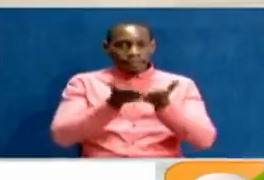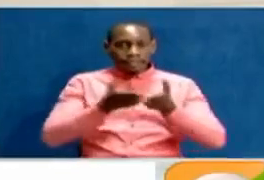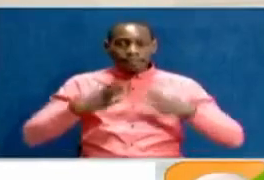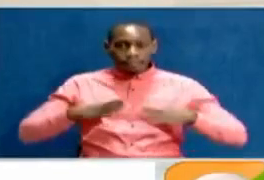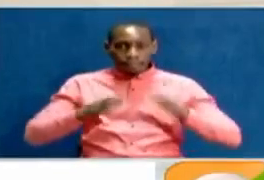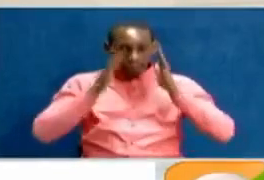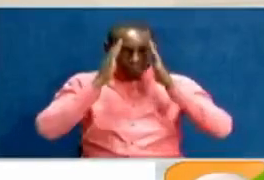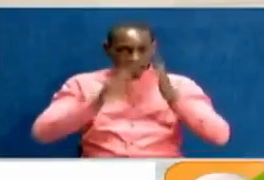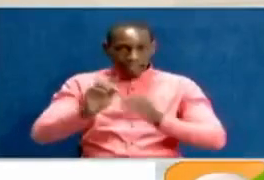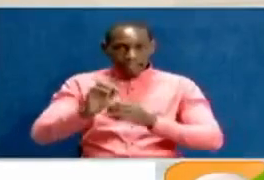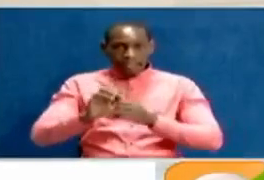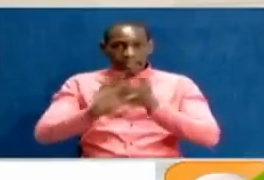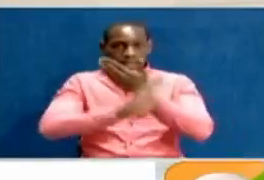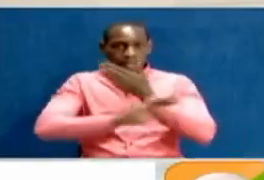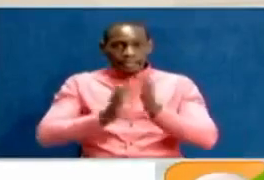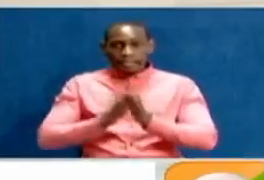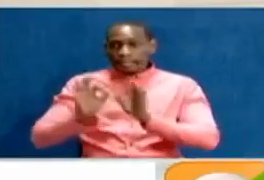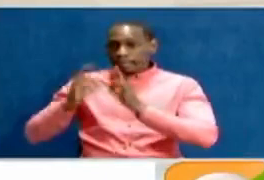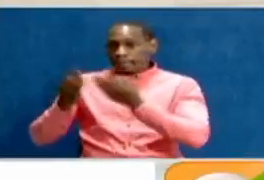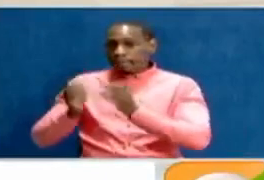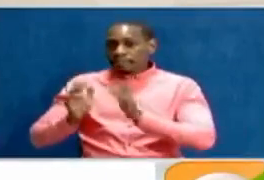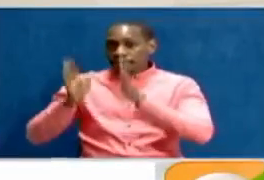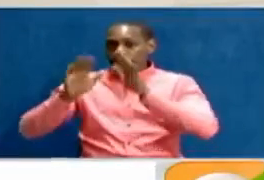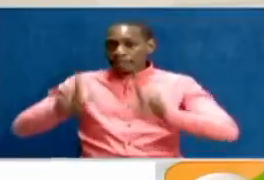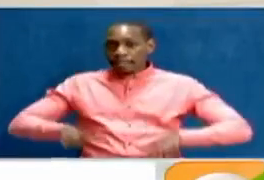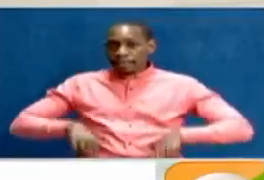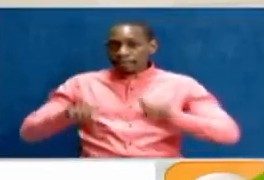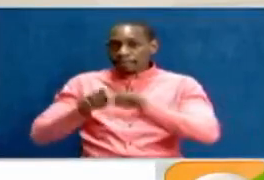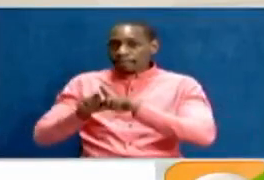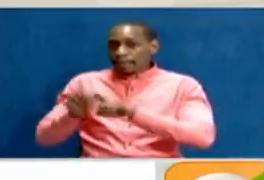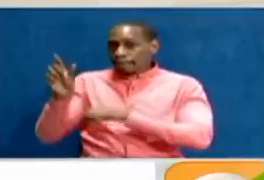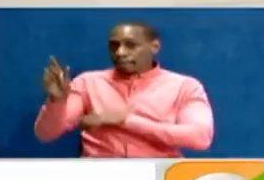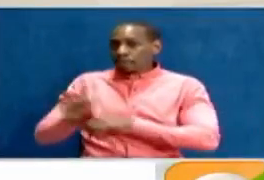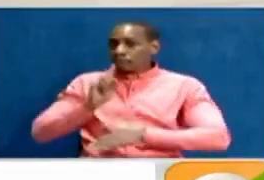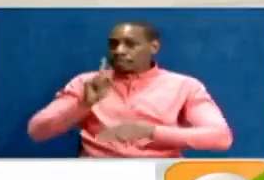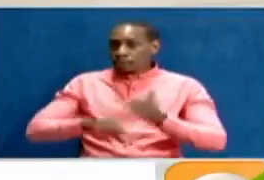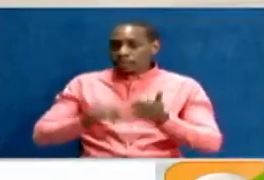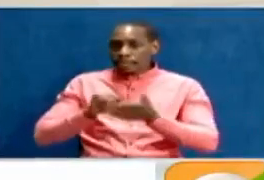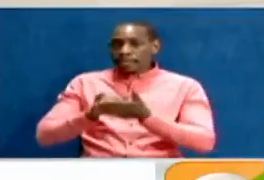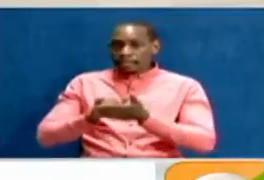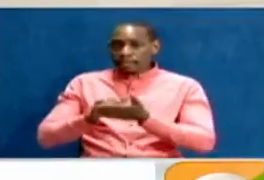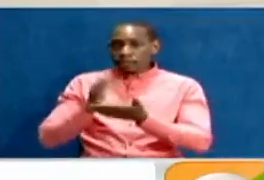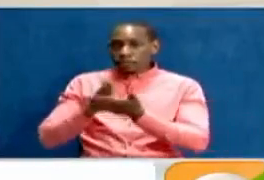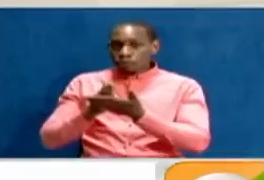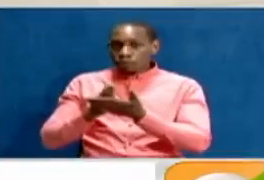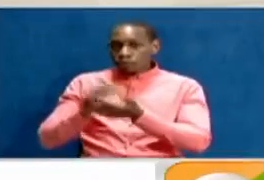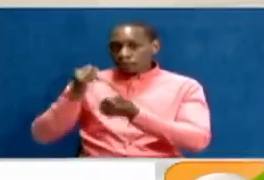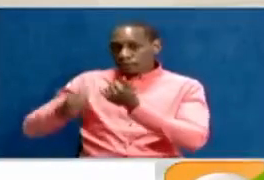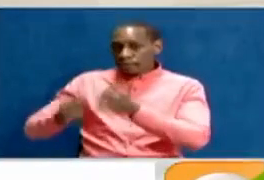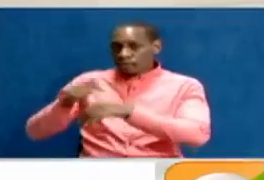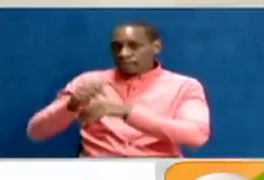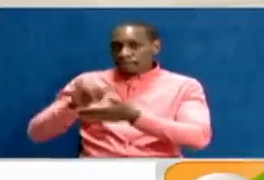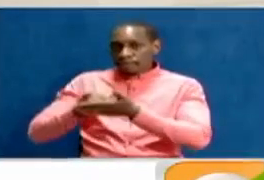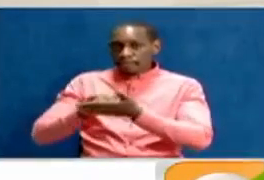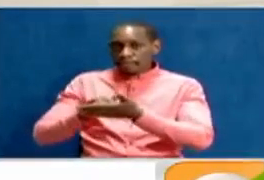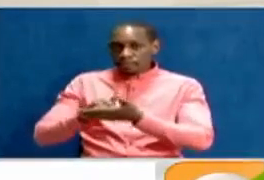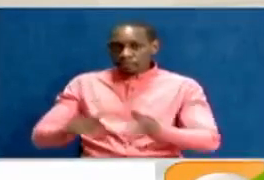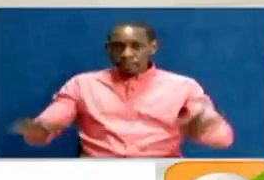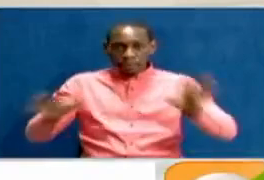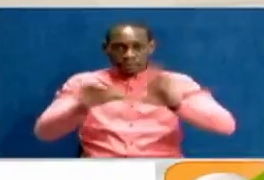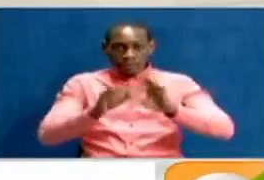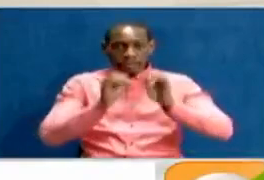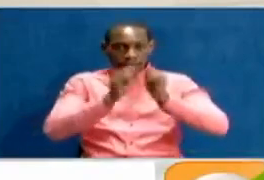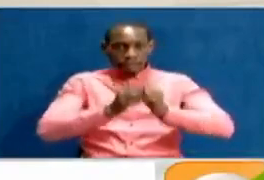the country first, a family celebrating the life of a man they said used his final moments to bring them